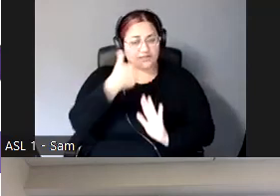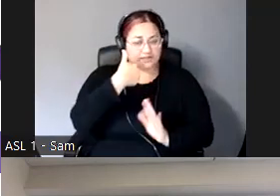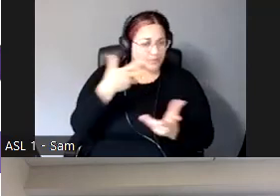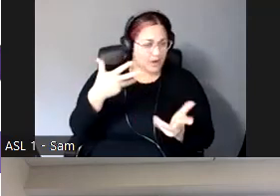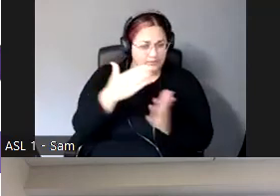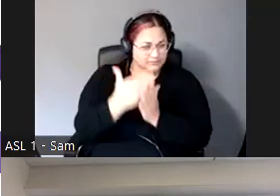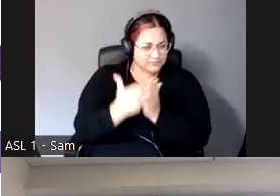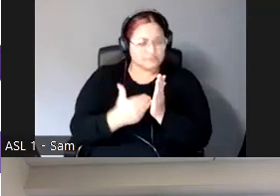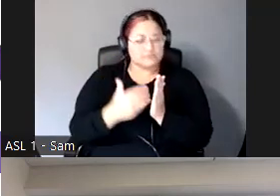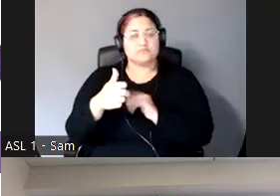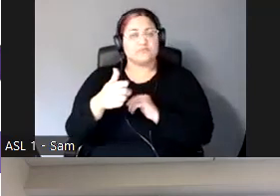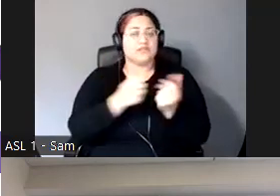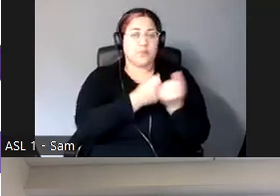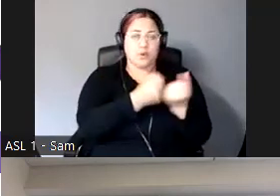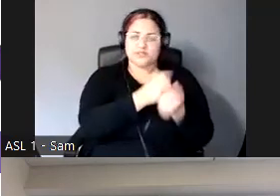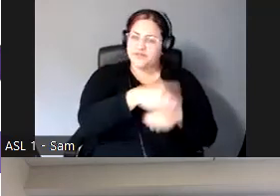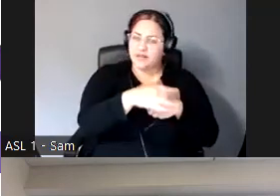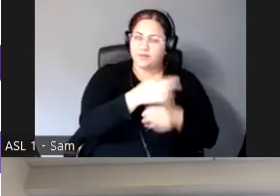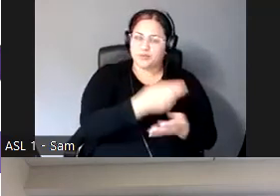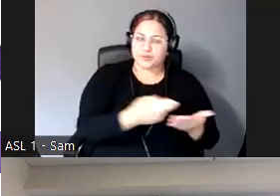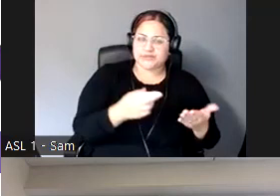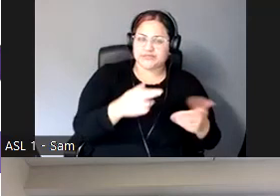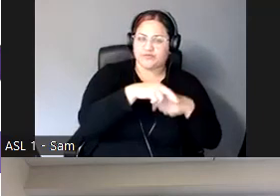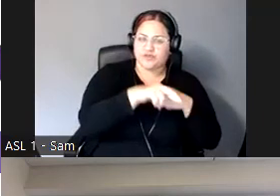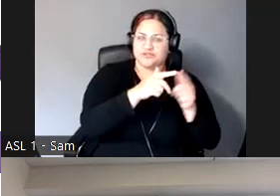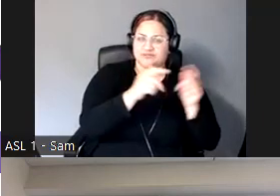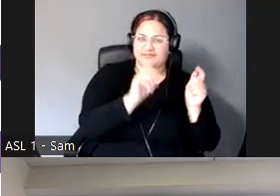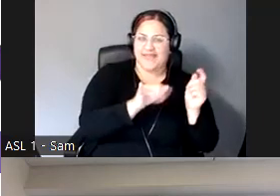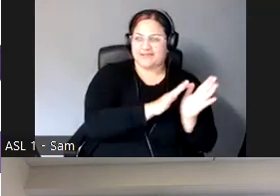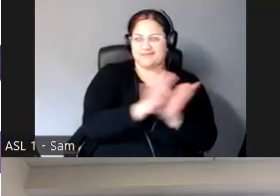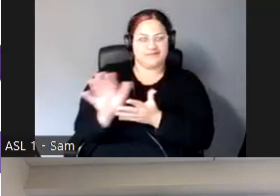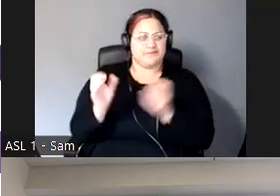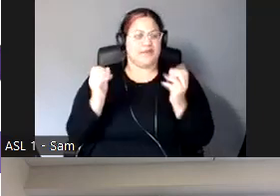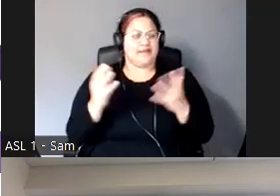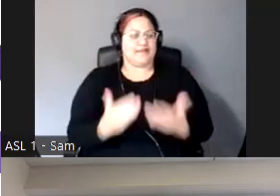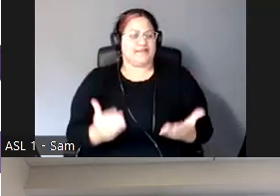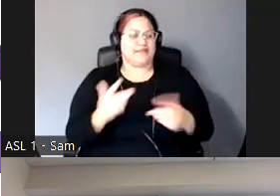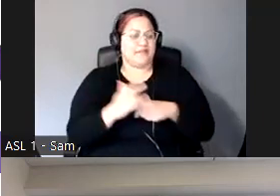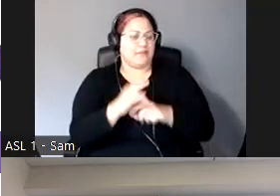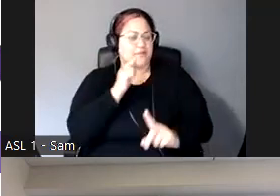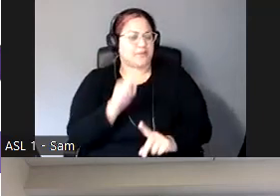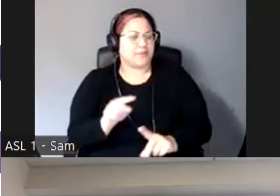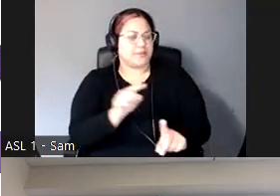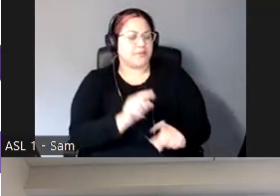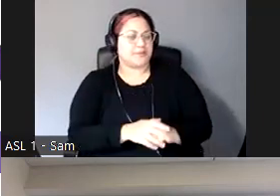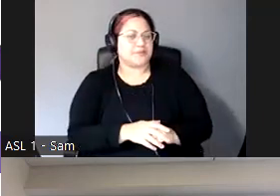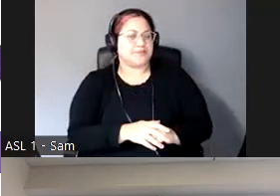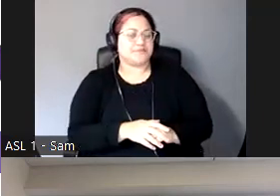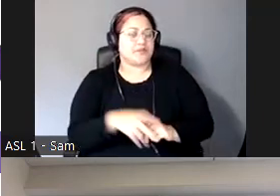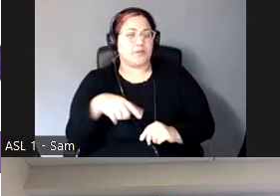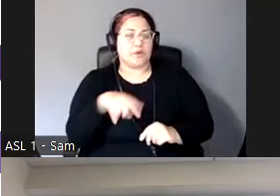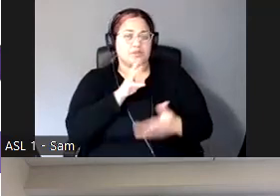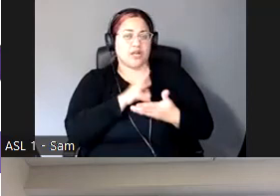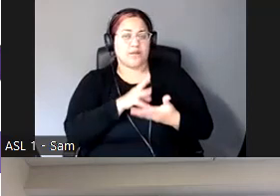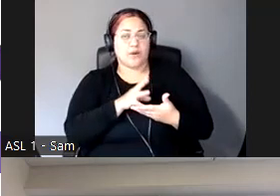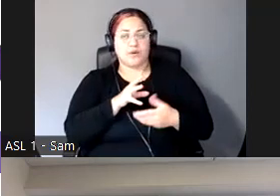things to consider when you're going through these processes. And Andrew did a really good job around, you know, even talking about different language. I never even thought about